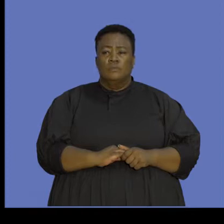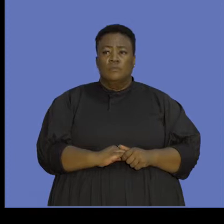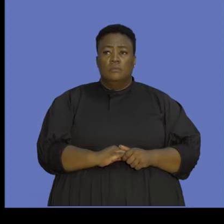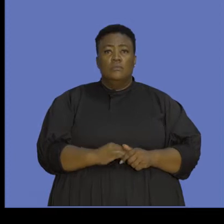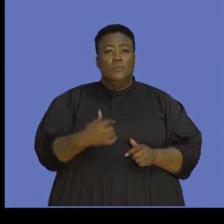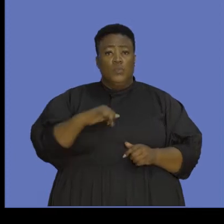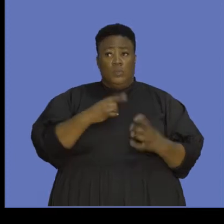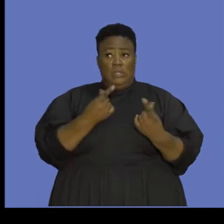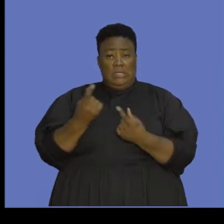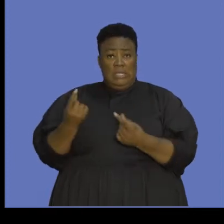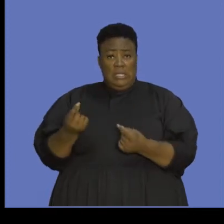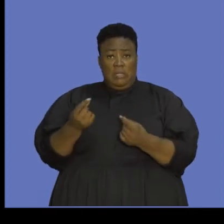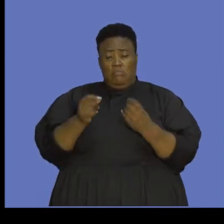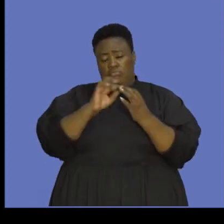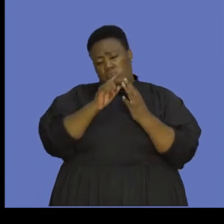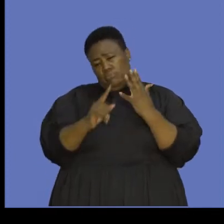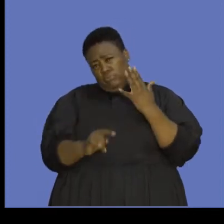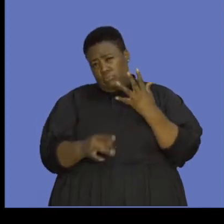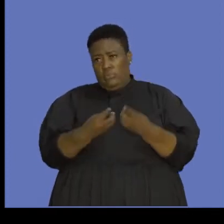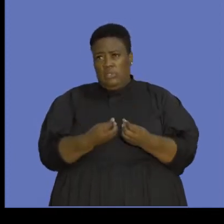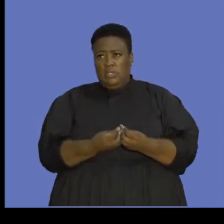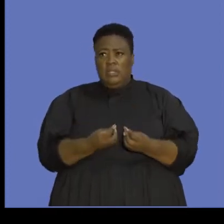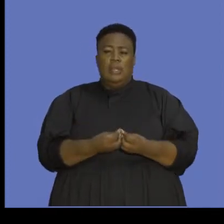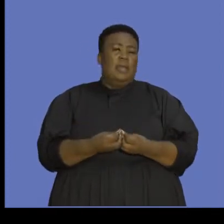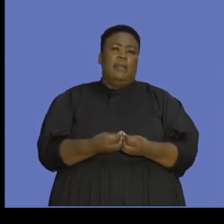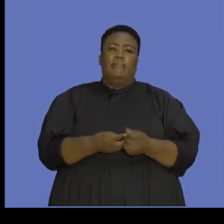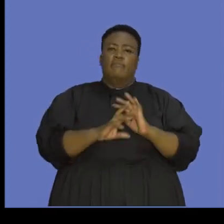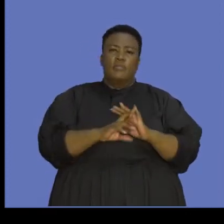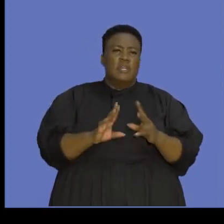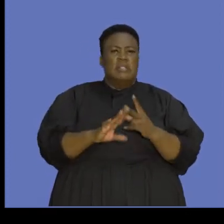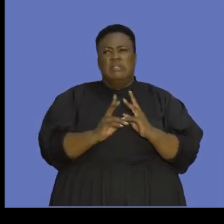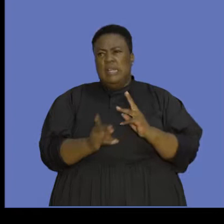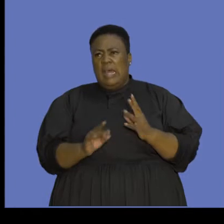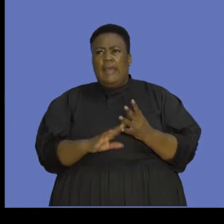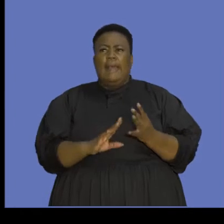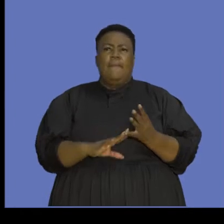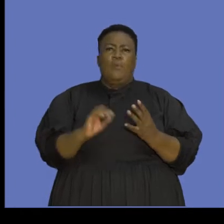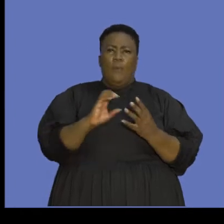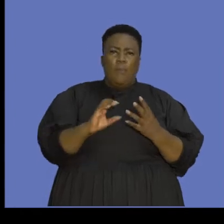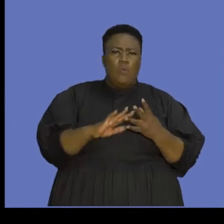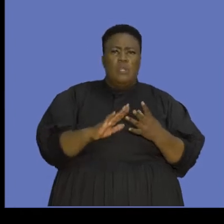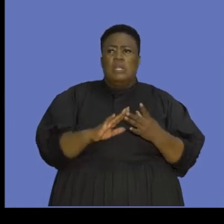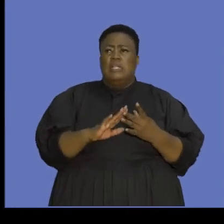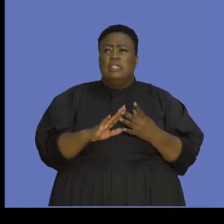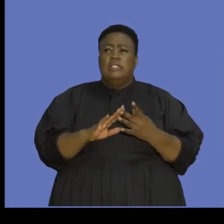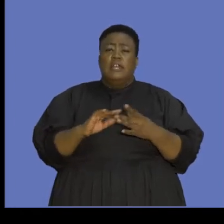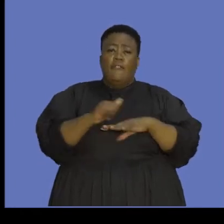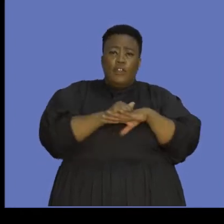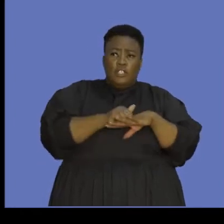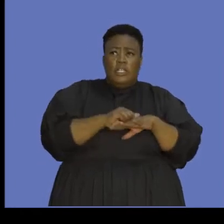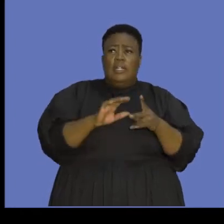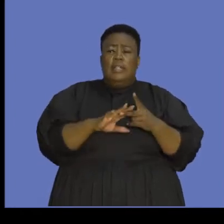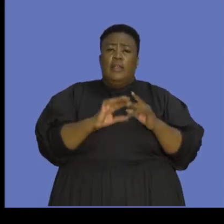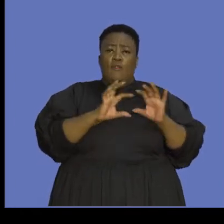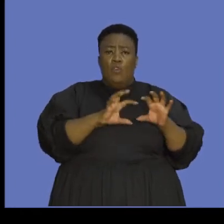we've looked at a whole bunch of stuff already. Properties, types, representation, components, frictions, force and motion last